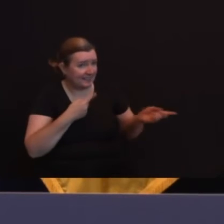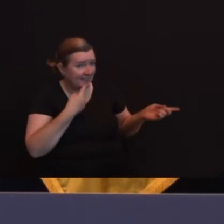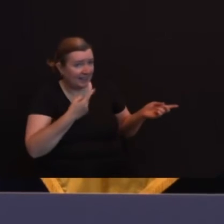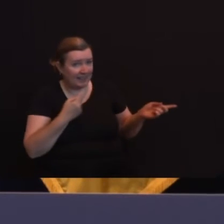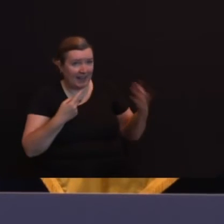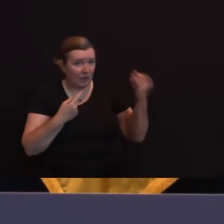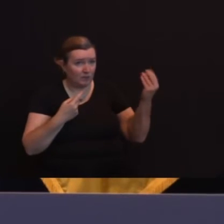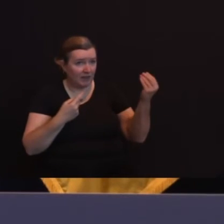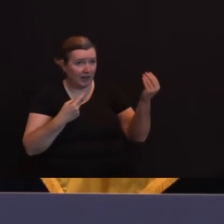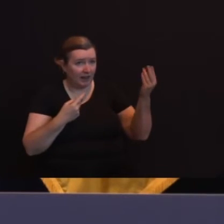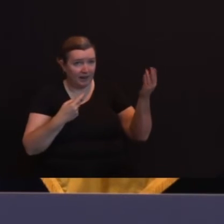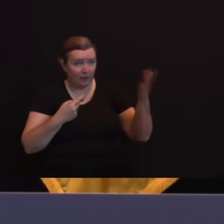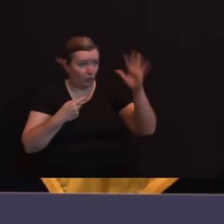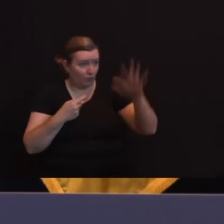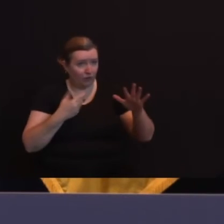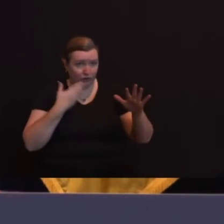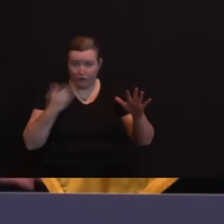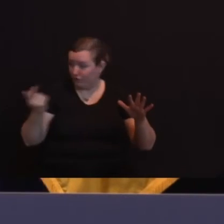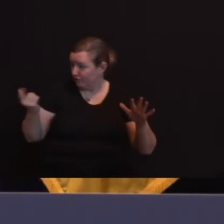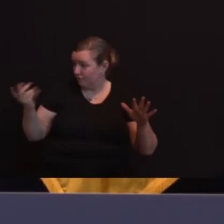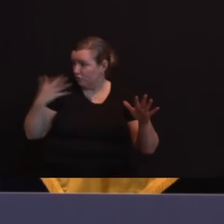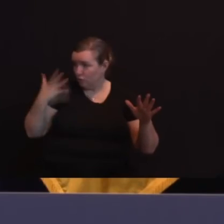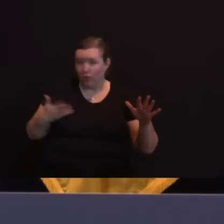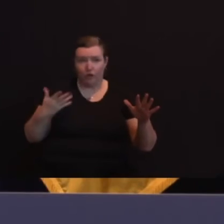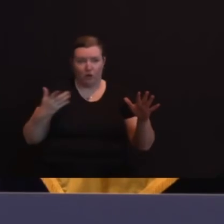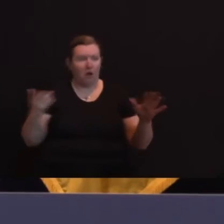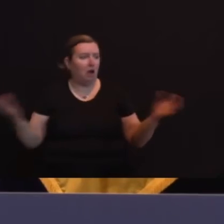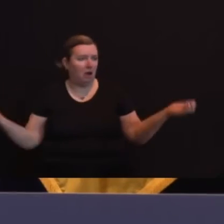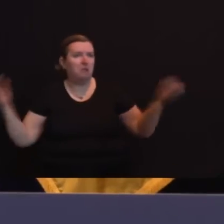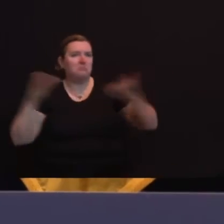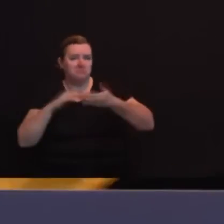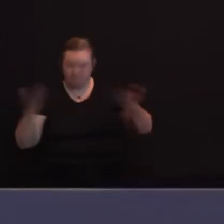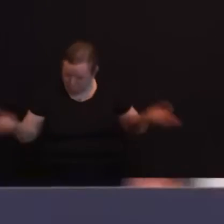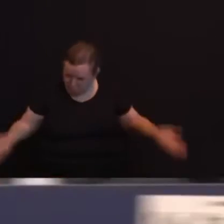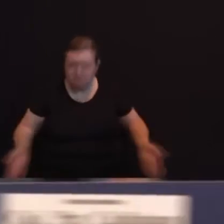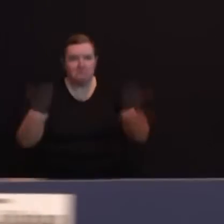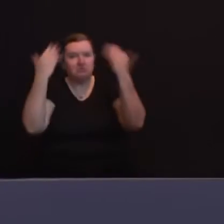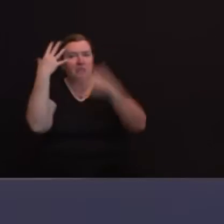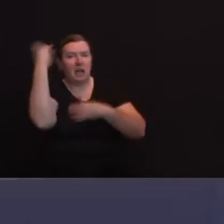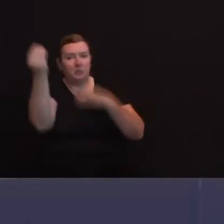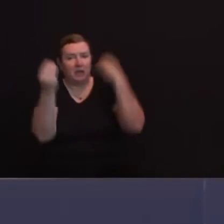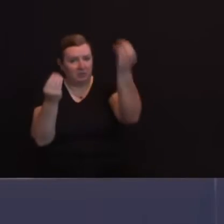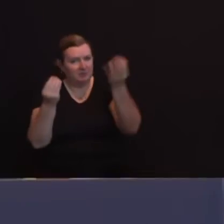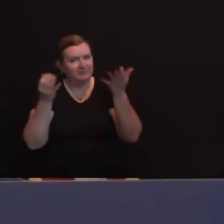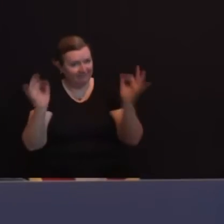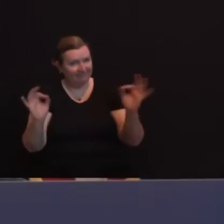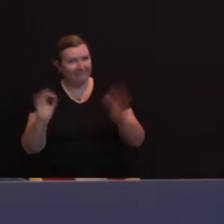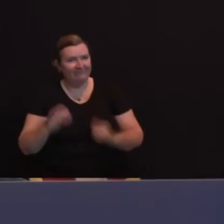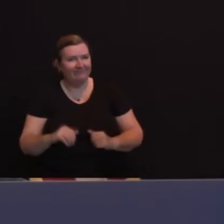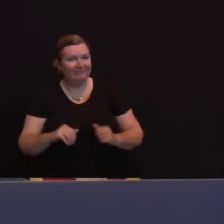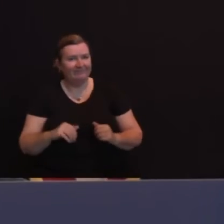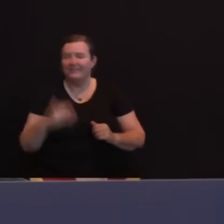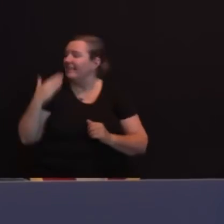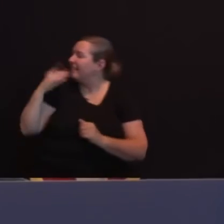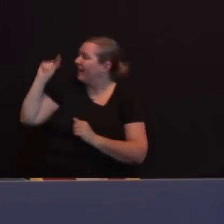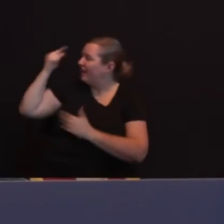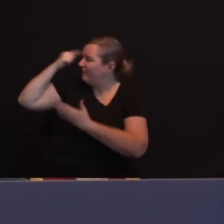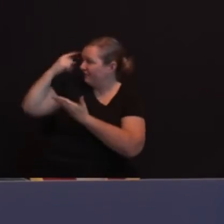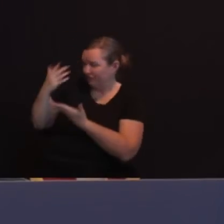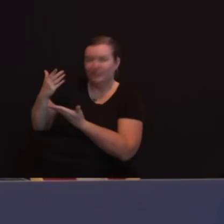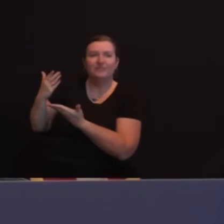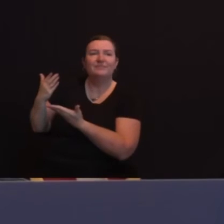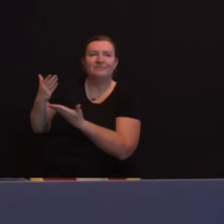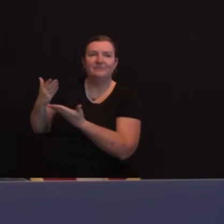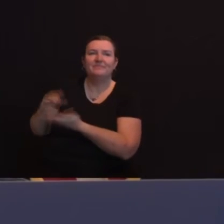looks like it'll allow us to do that a little bit more than last week. With that, Pat, welcome. Thank you, Governor. Good afternoon. On Friday evening,